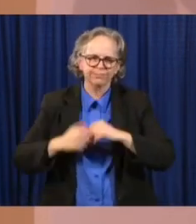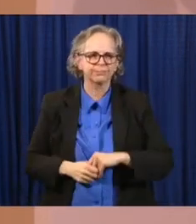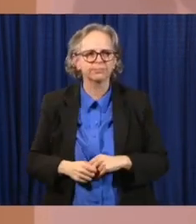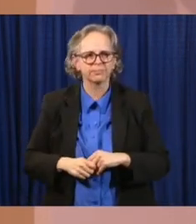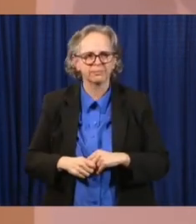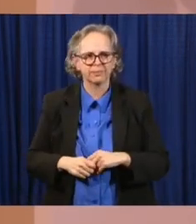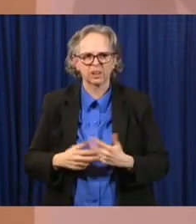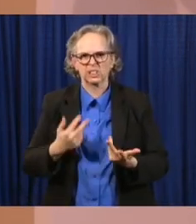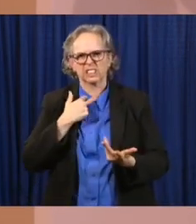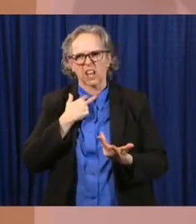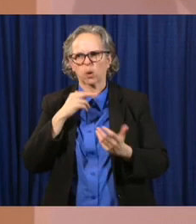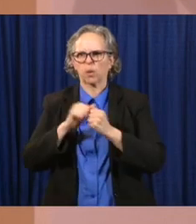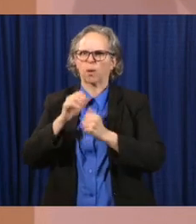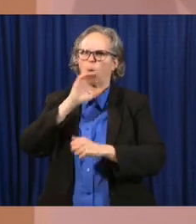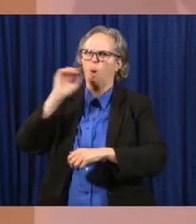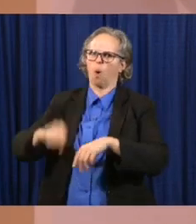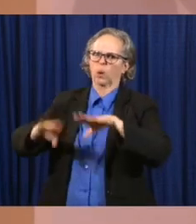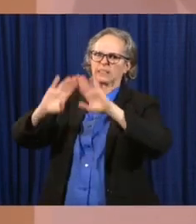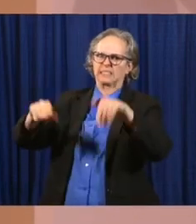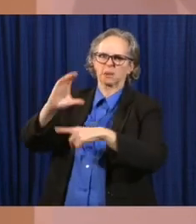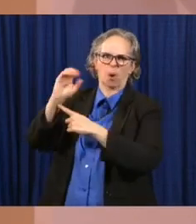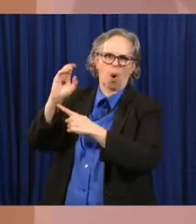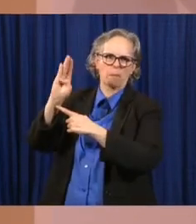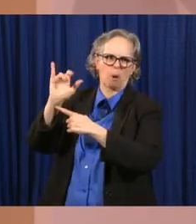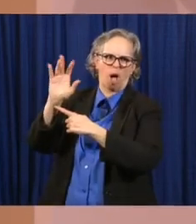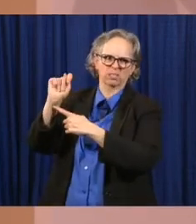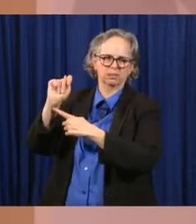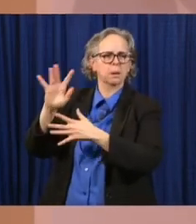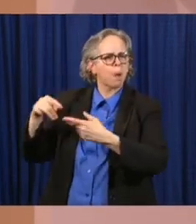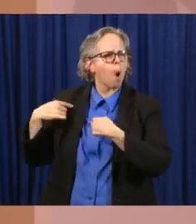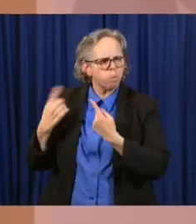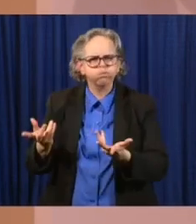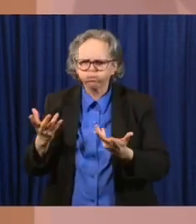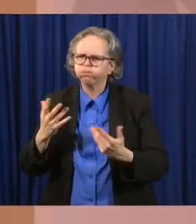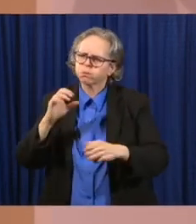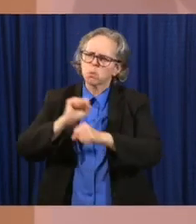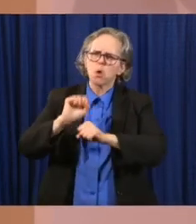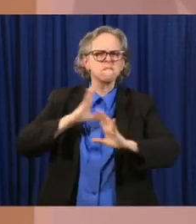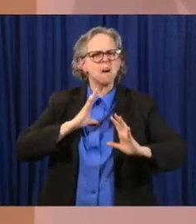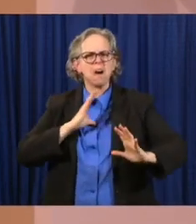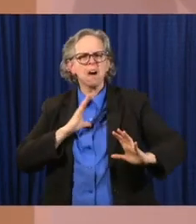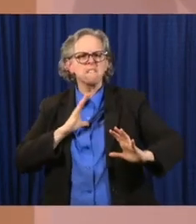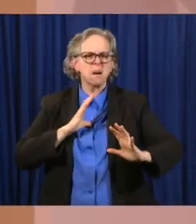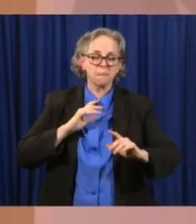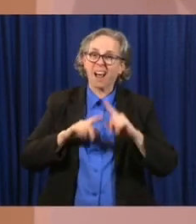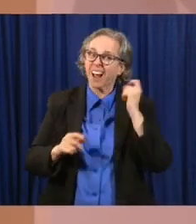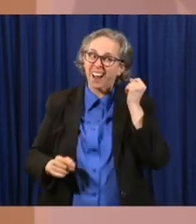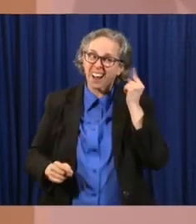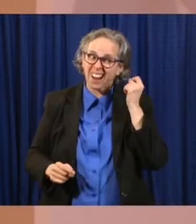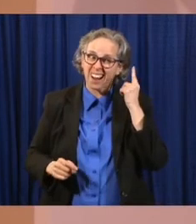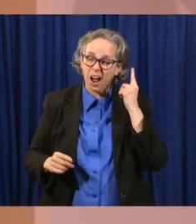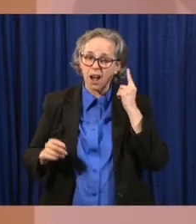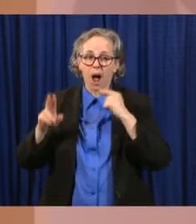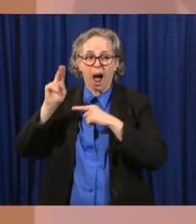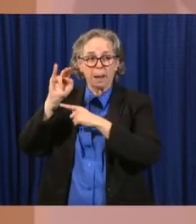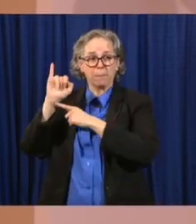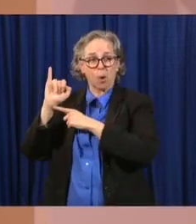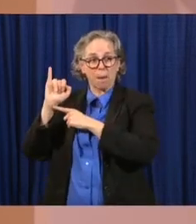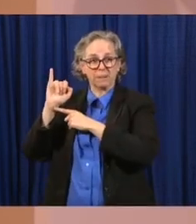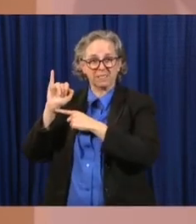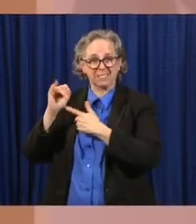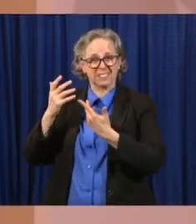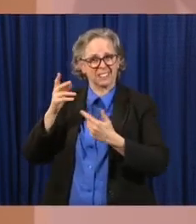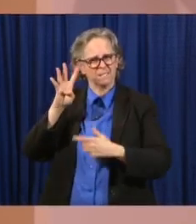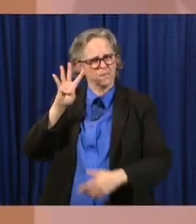have. And it worked well. When the unemployment rate was 4%, it worked fine, both in terms